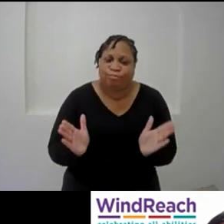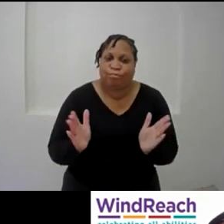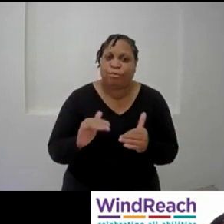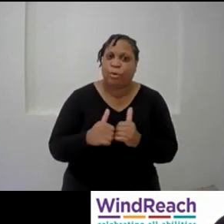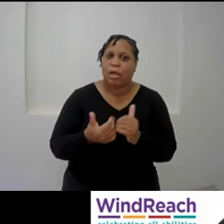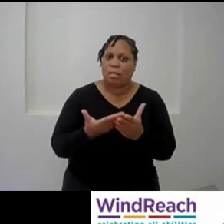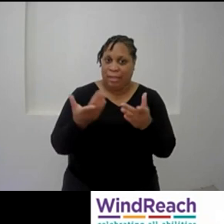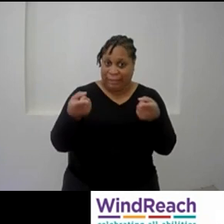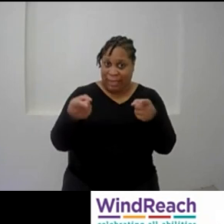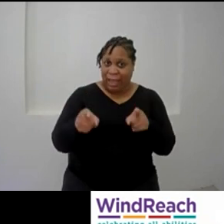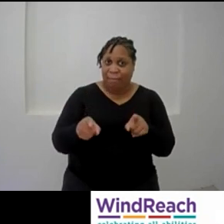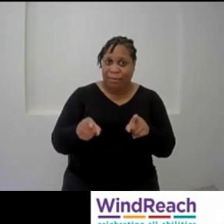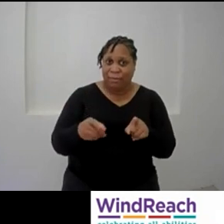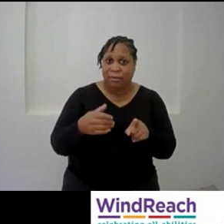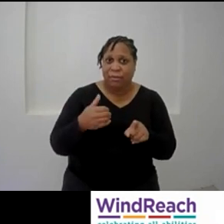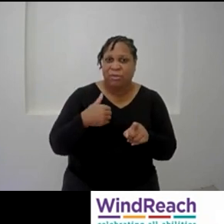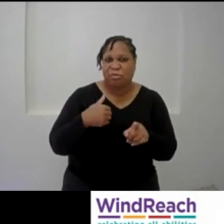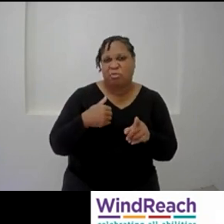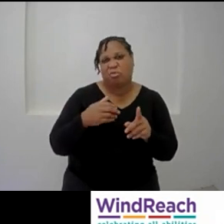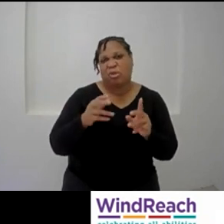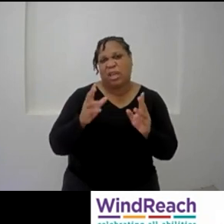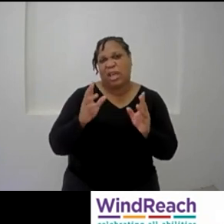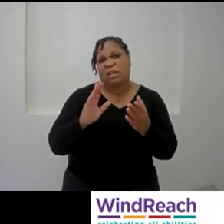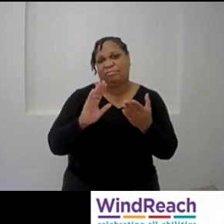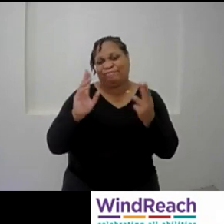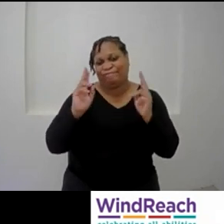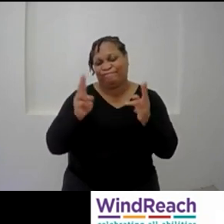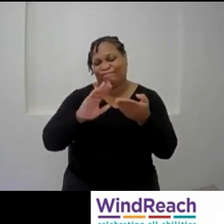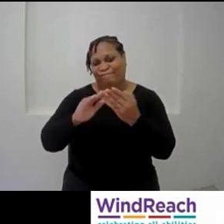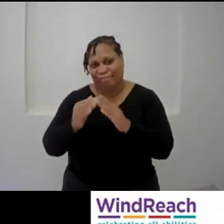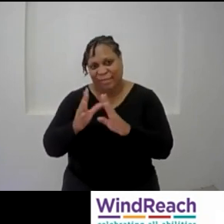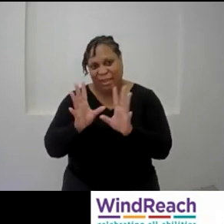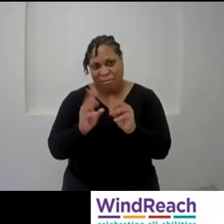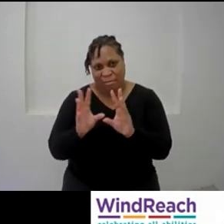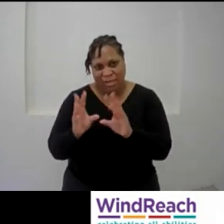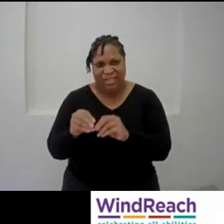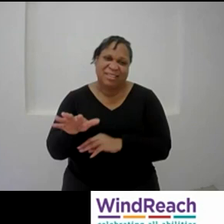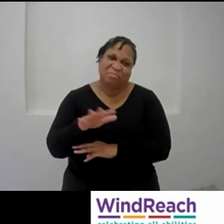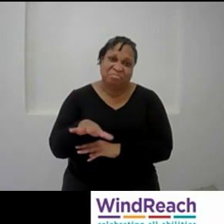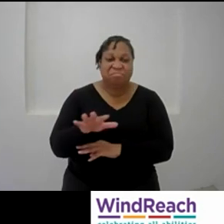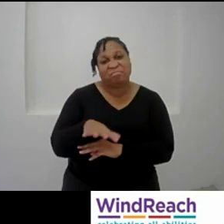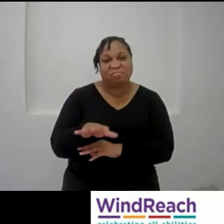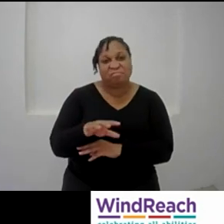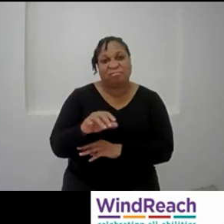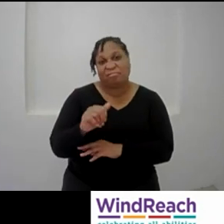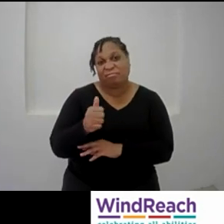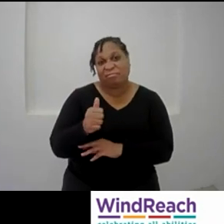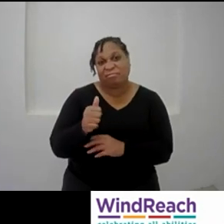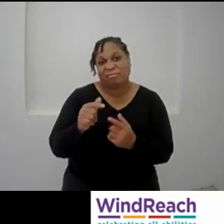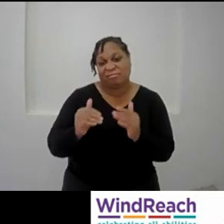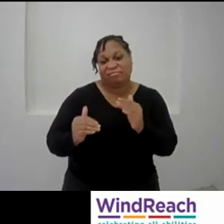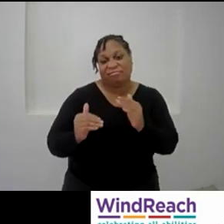what were often called town hall meetings at these partnership boards. There'd be about 10, up to